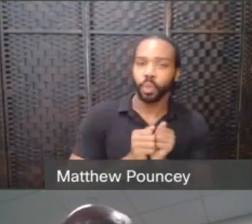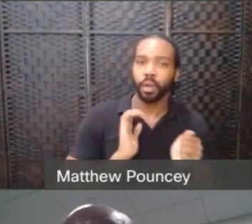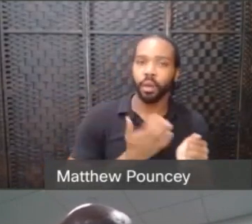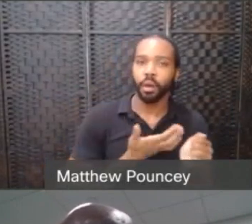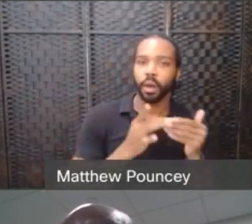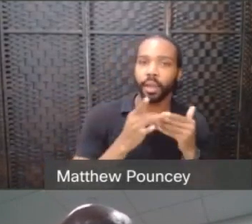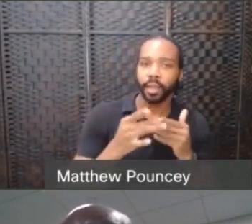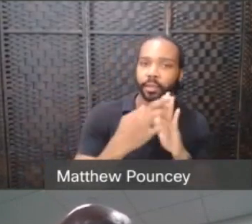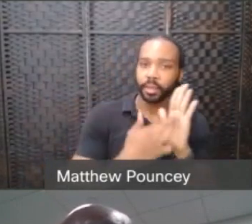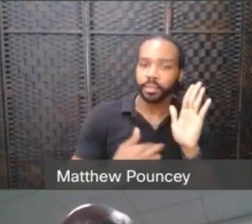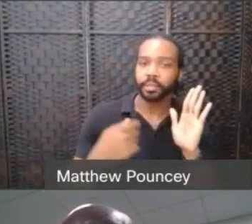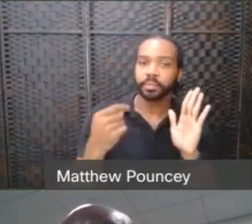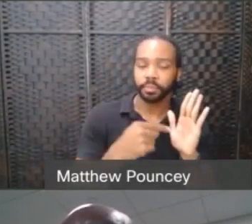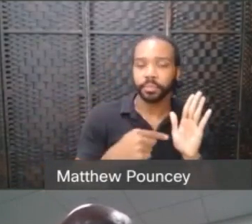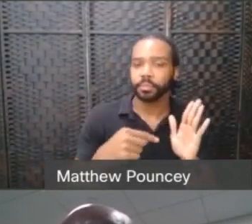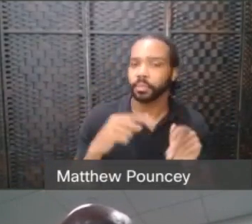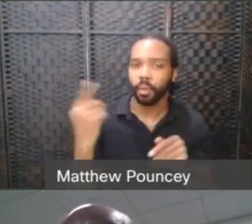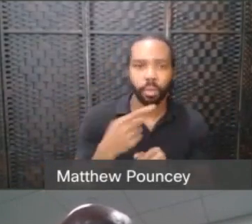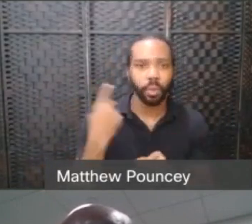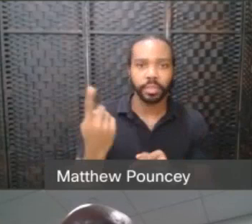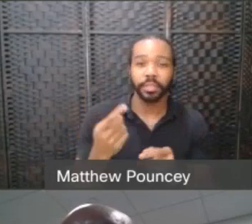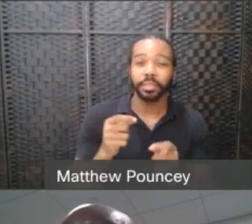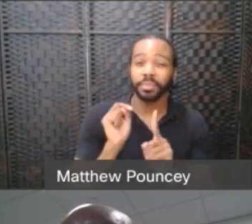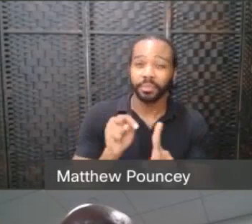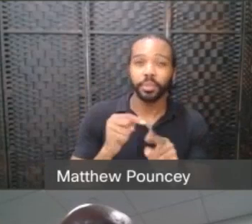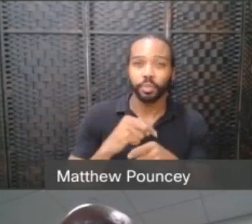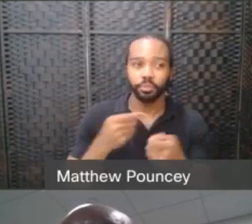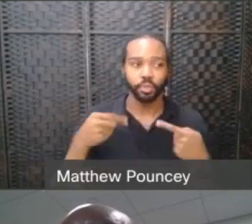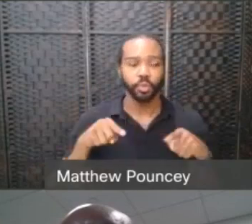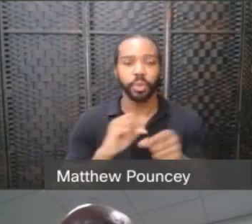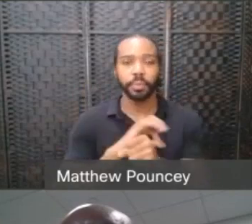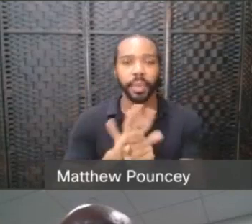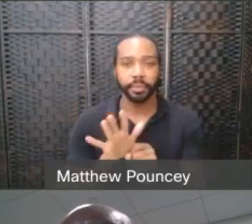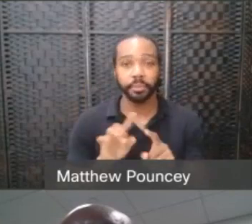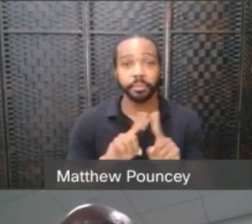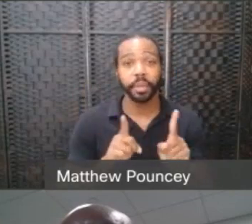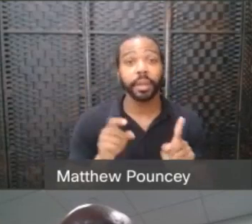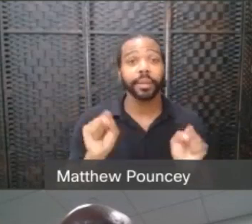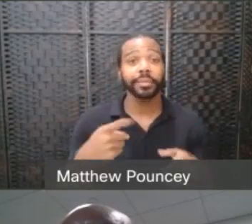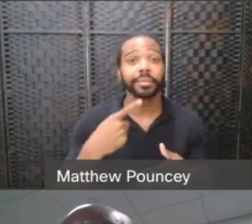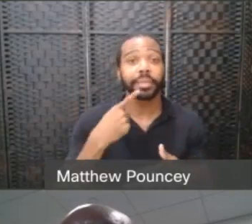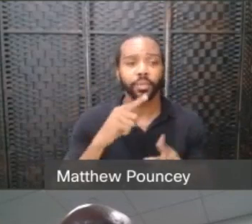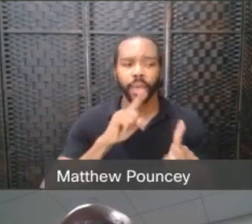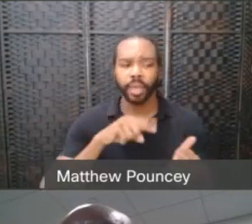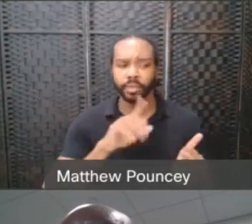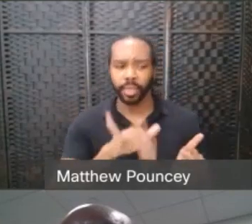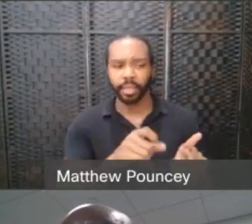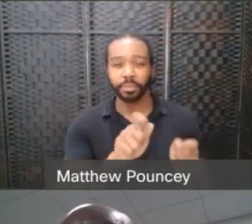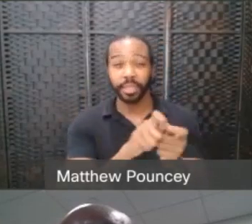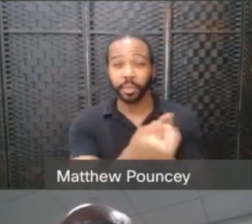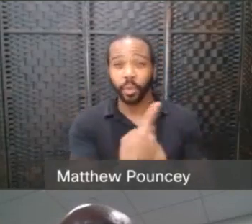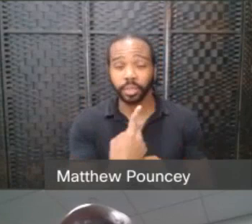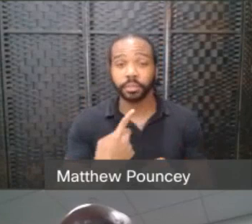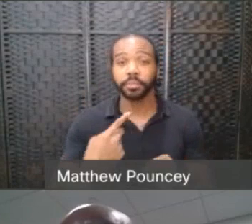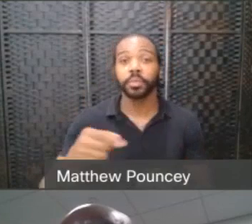constantly, especially during the pandemic. And one thing I can say to answer that question specifically is